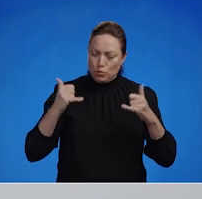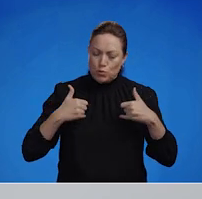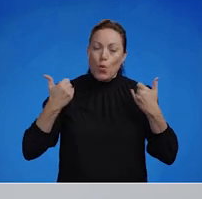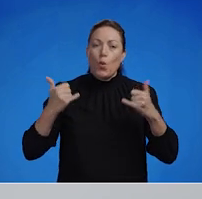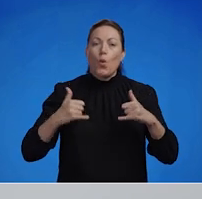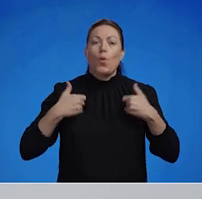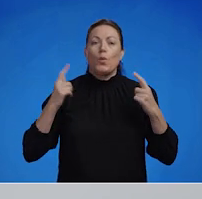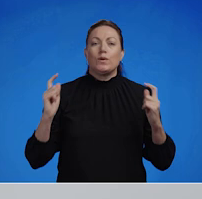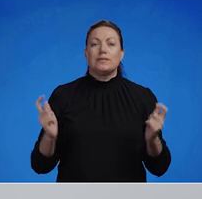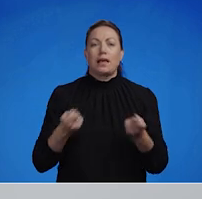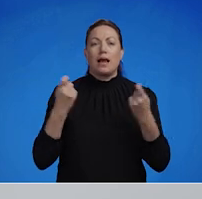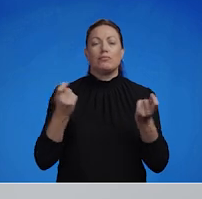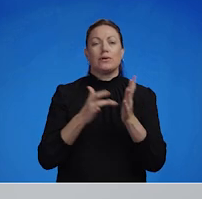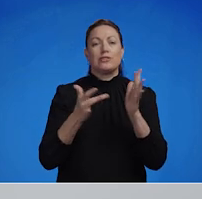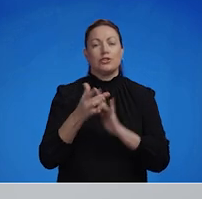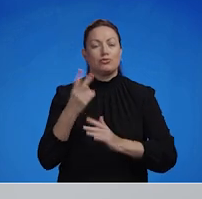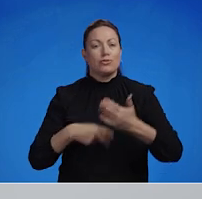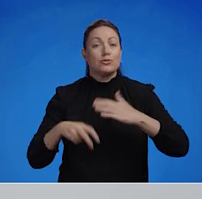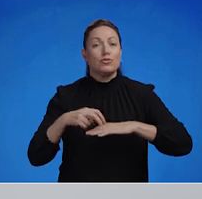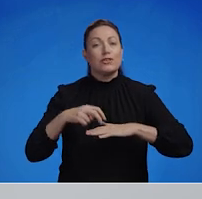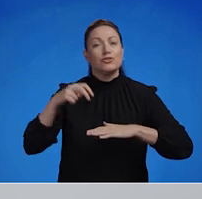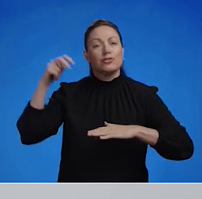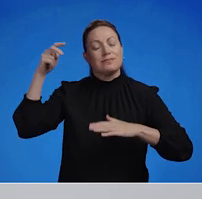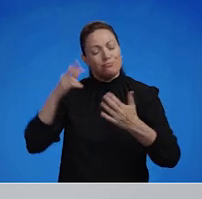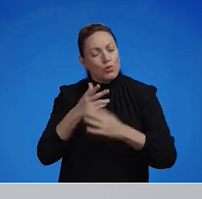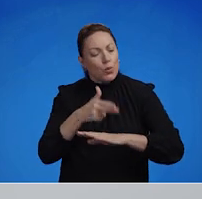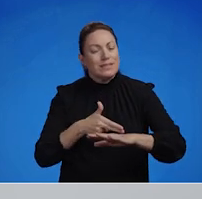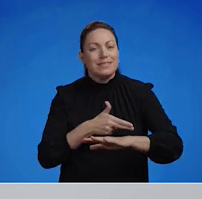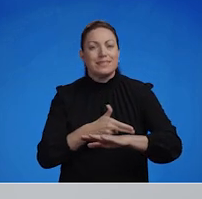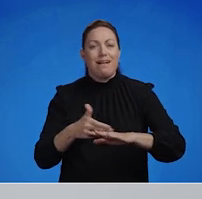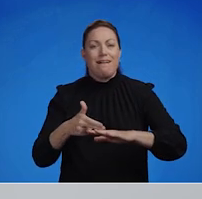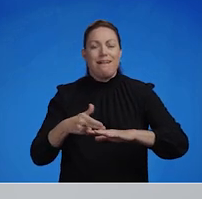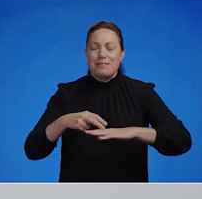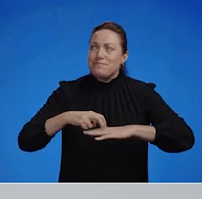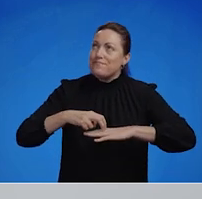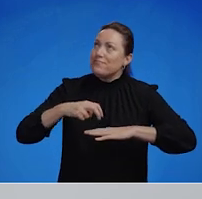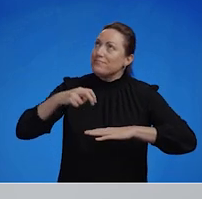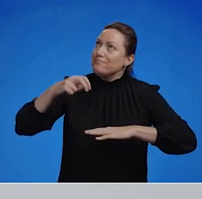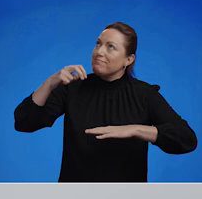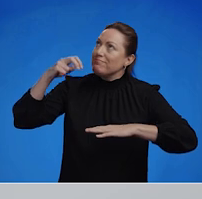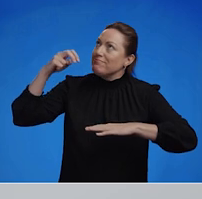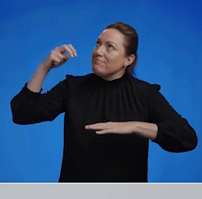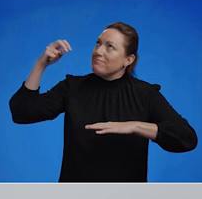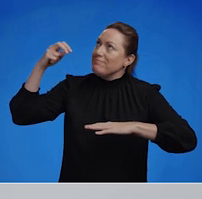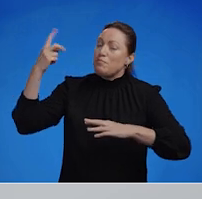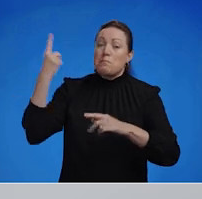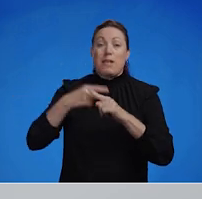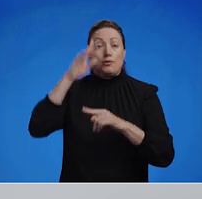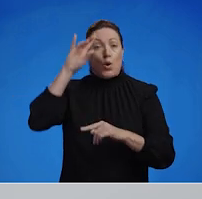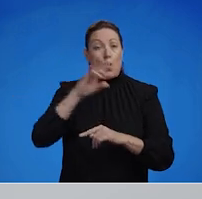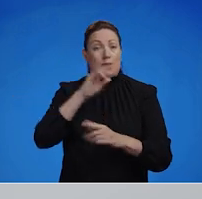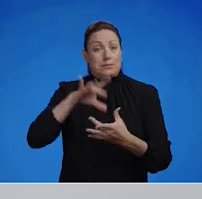joy of celebrating his resurrection at Easter, his ascension, and the sending of the Holy Spirit